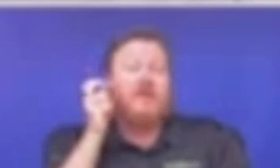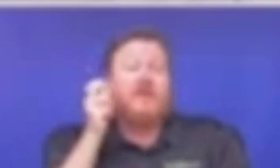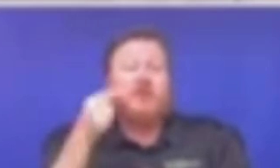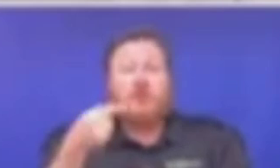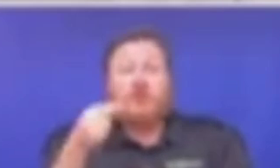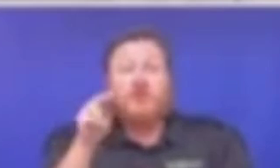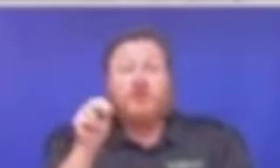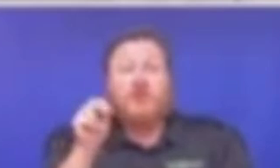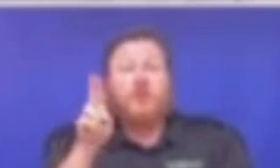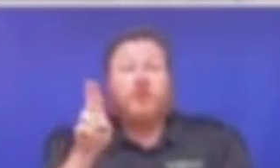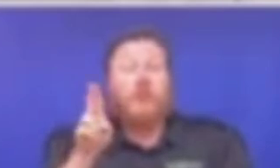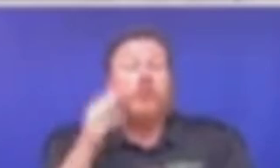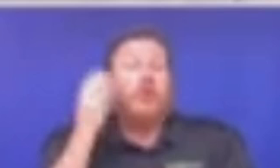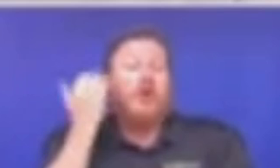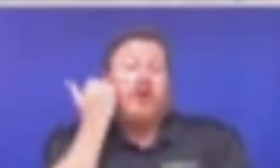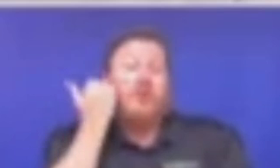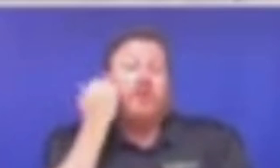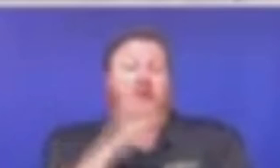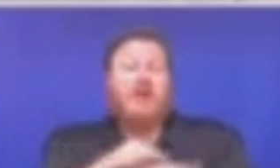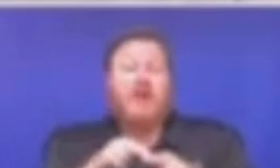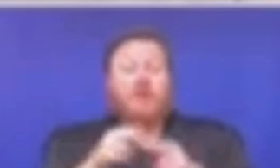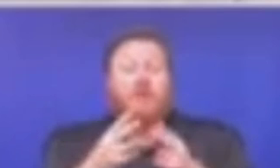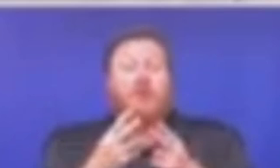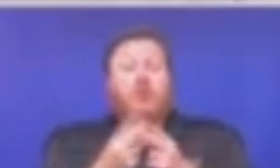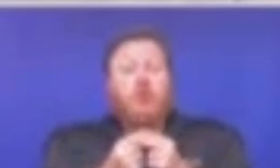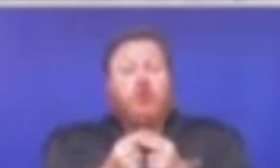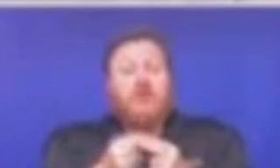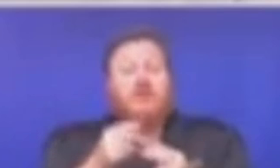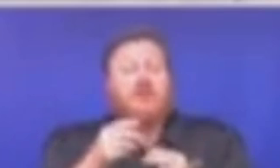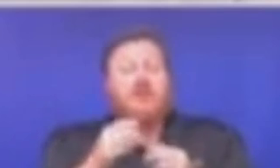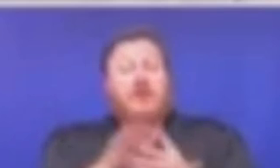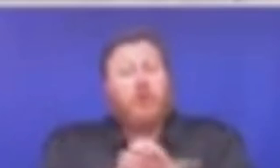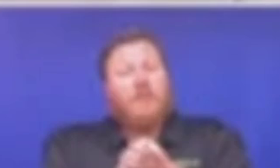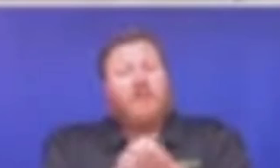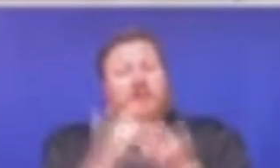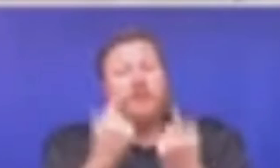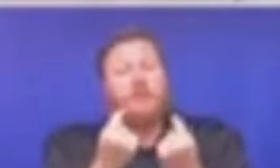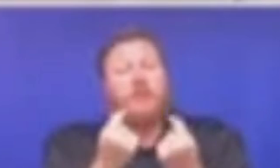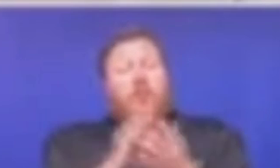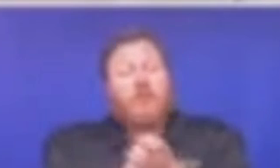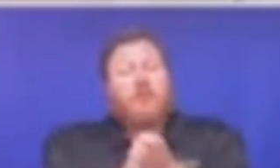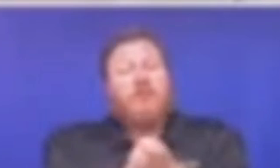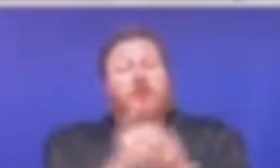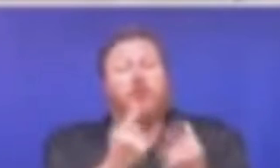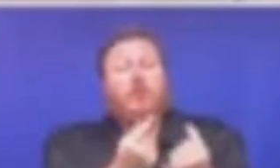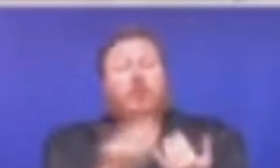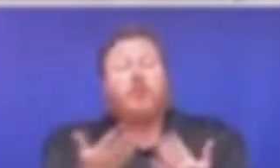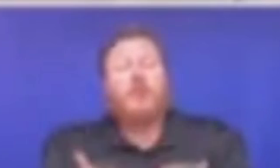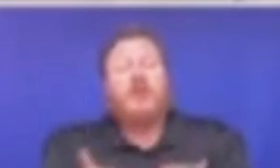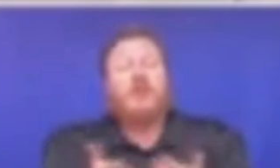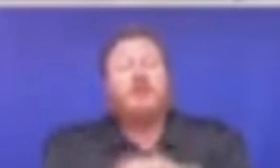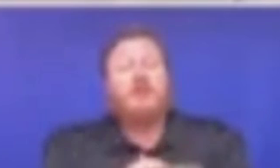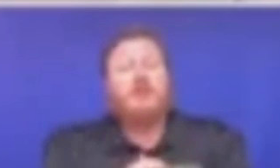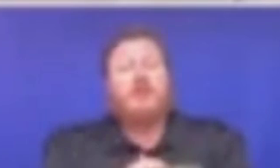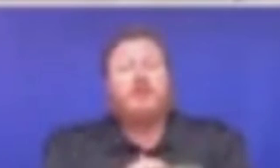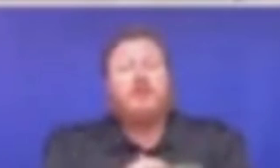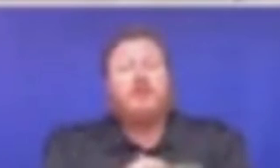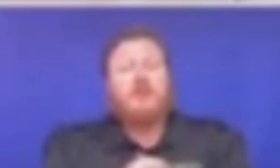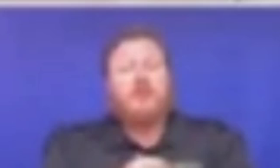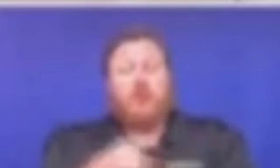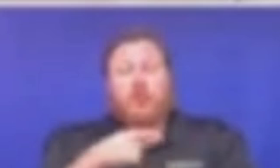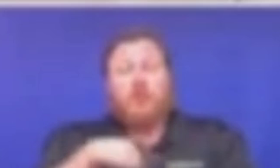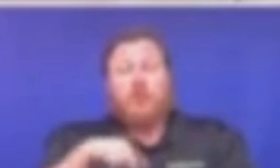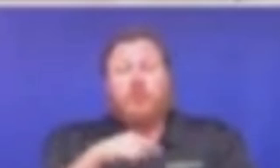Unity is committed to doing precisely that. And the vigor and the commitment that we